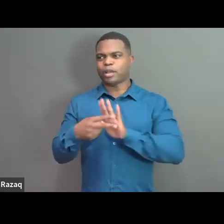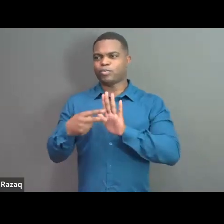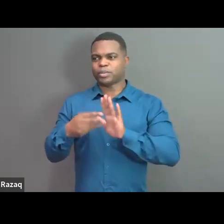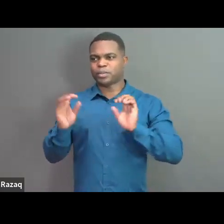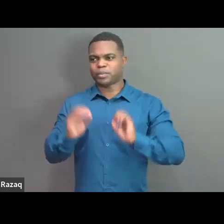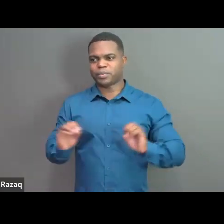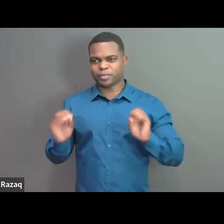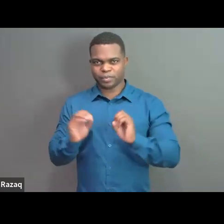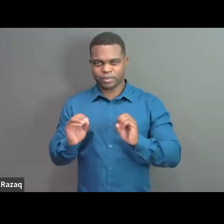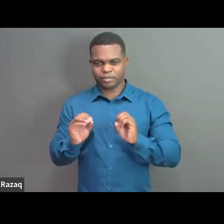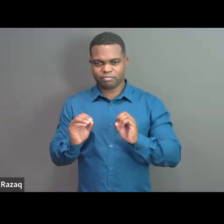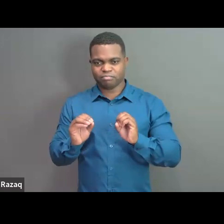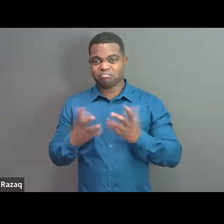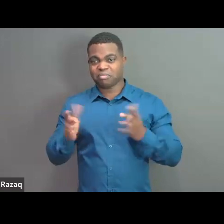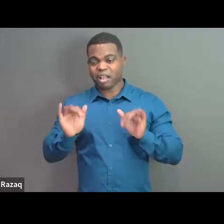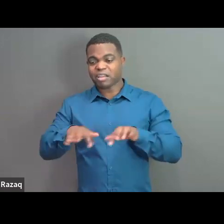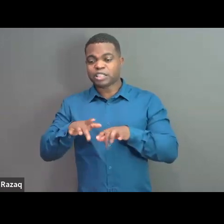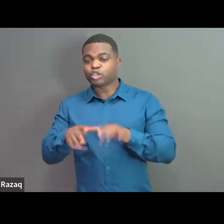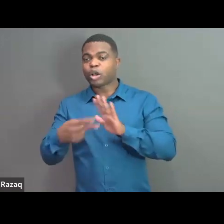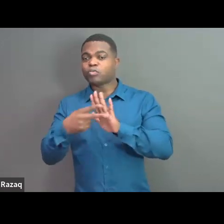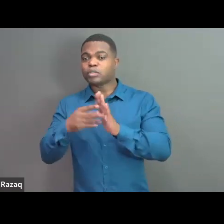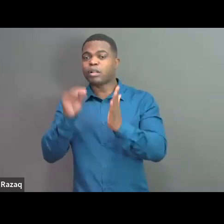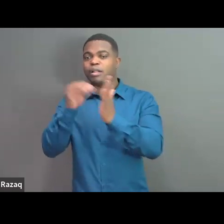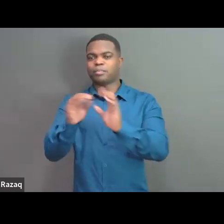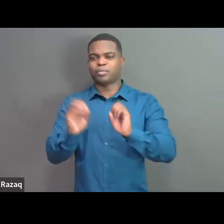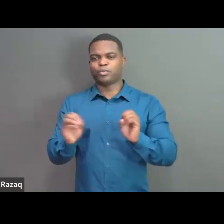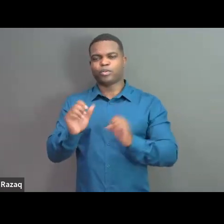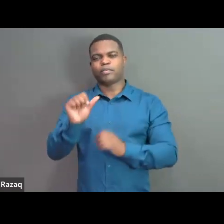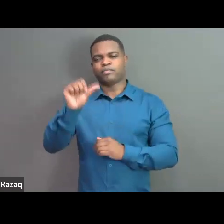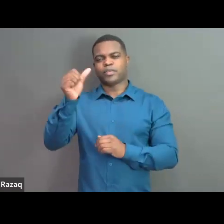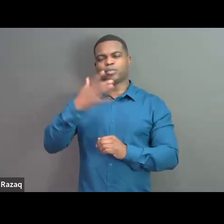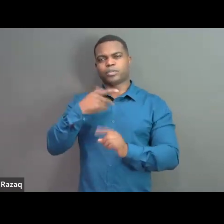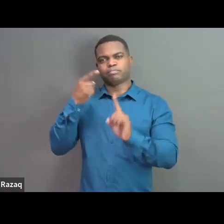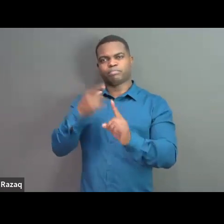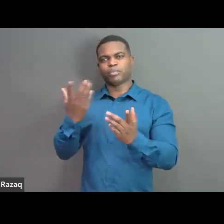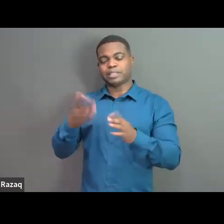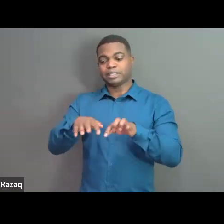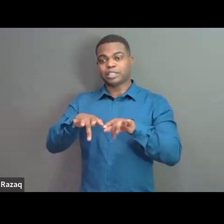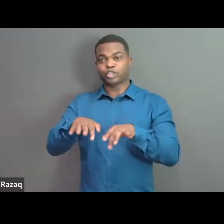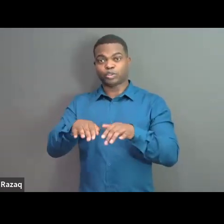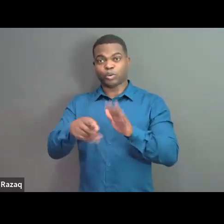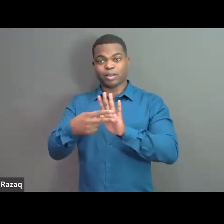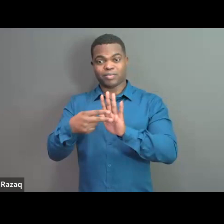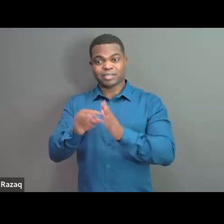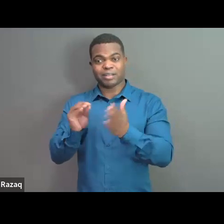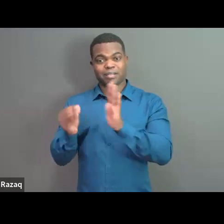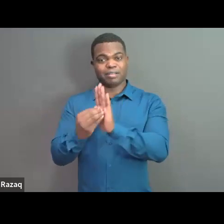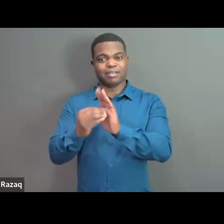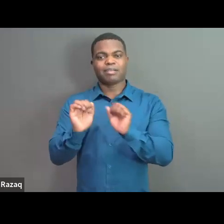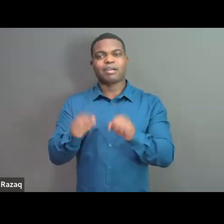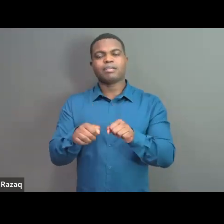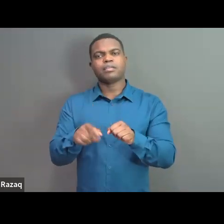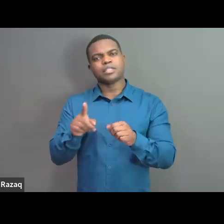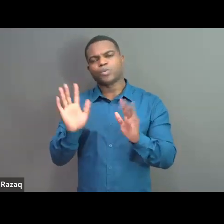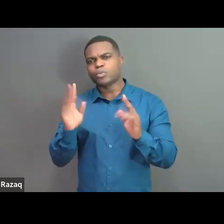police, and they can't locate where you'll stay as a result of the fact that you don't have an